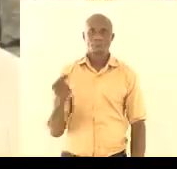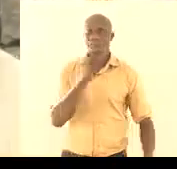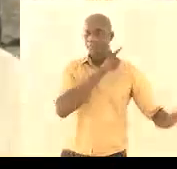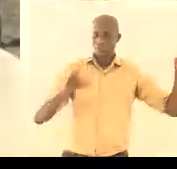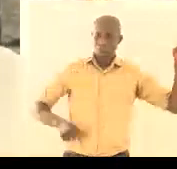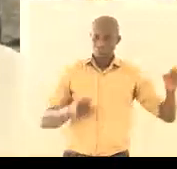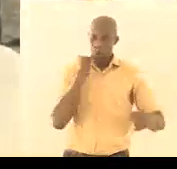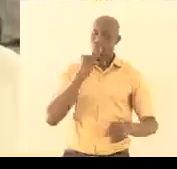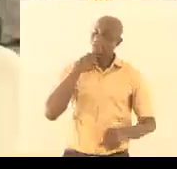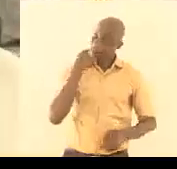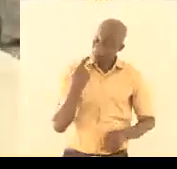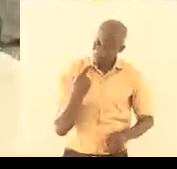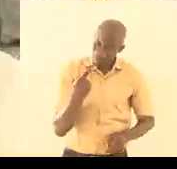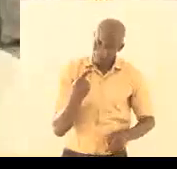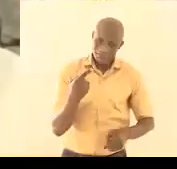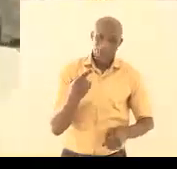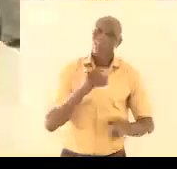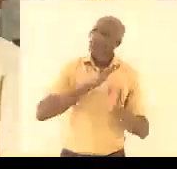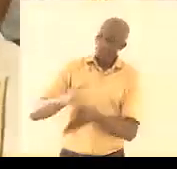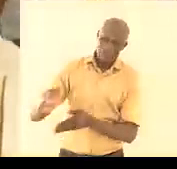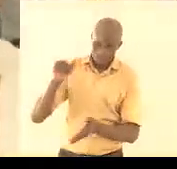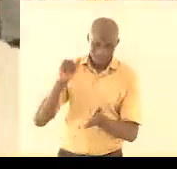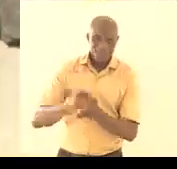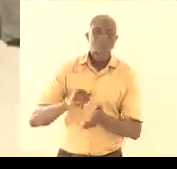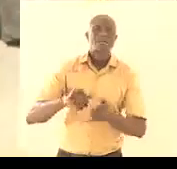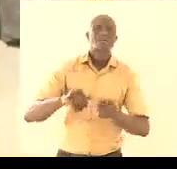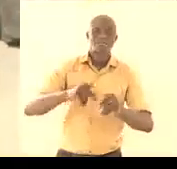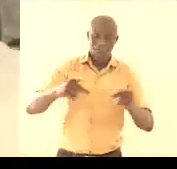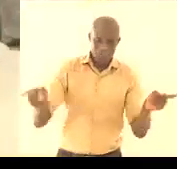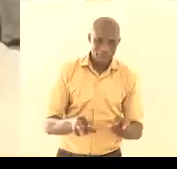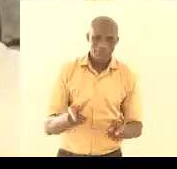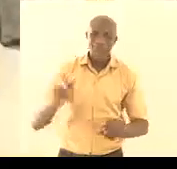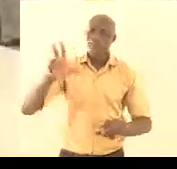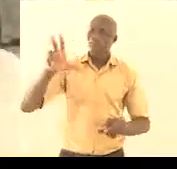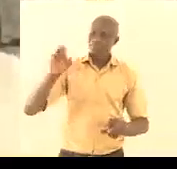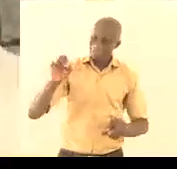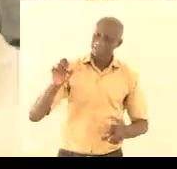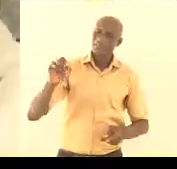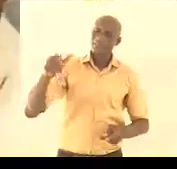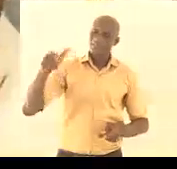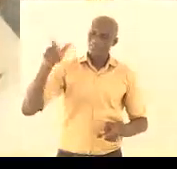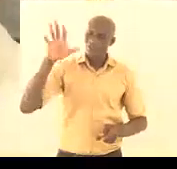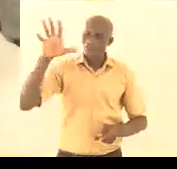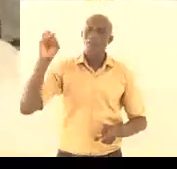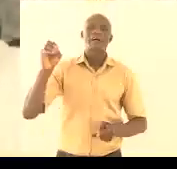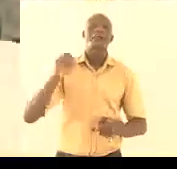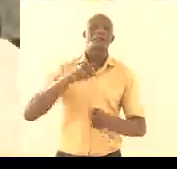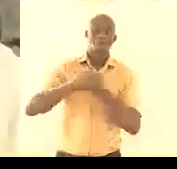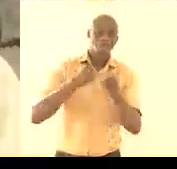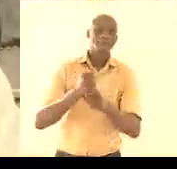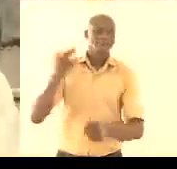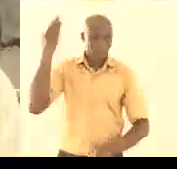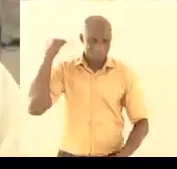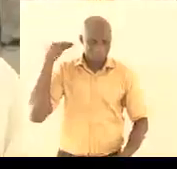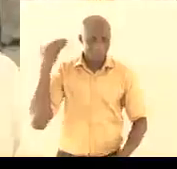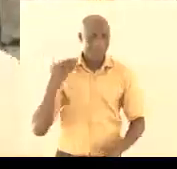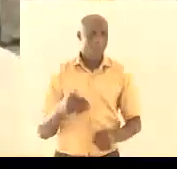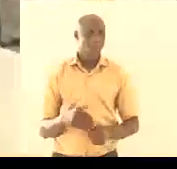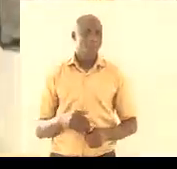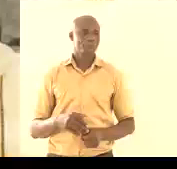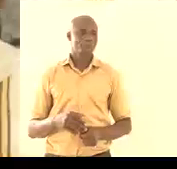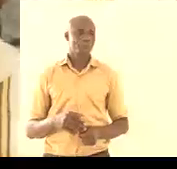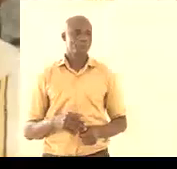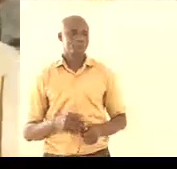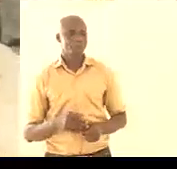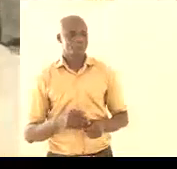The Lord is saying, leave that place. 20 years have passed. 30 years have passed. Don't remain at that point. You know what often happens is that